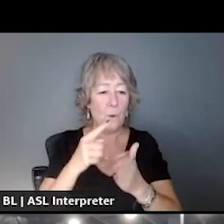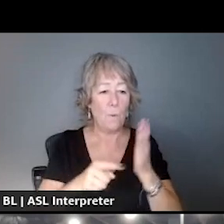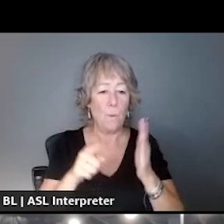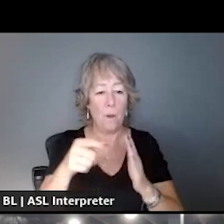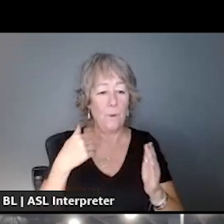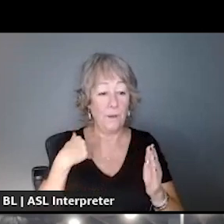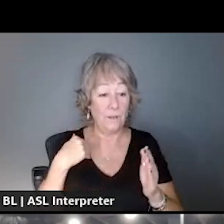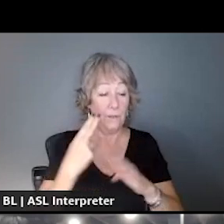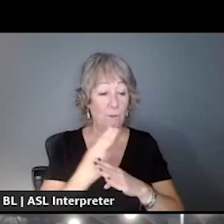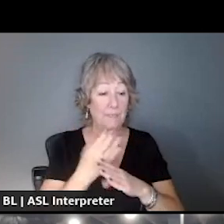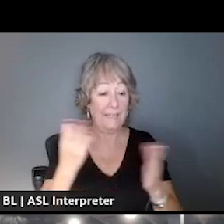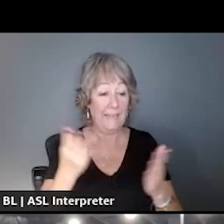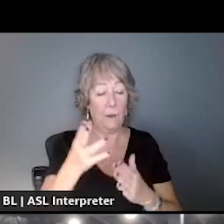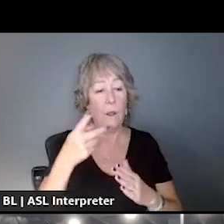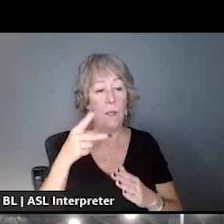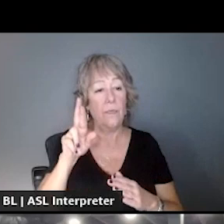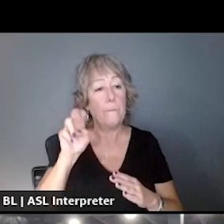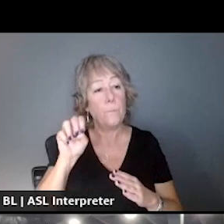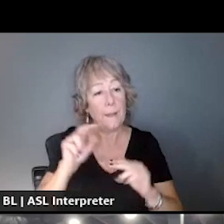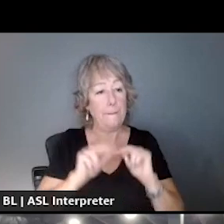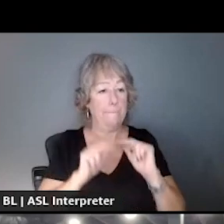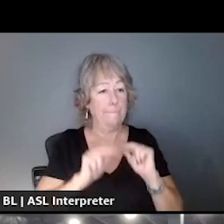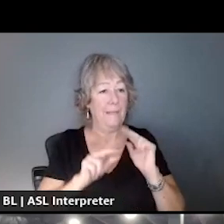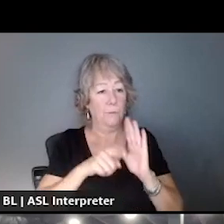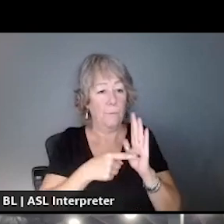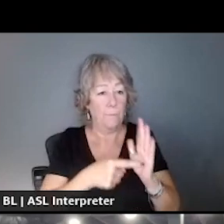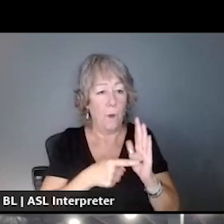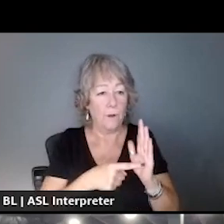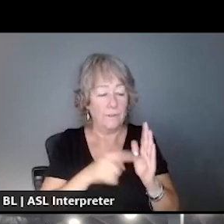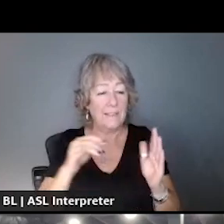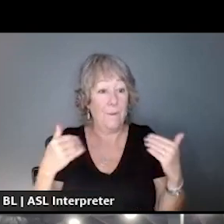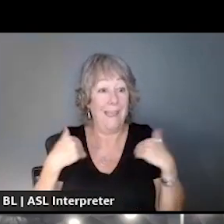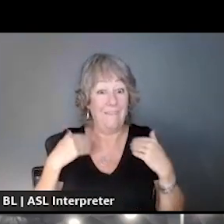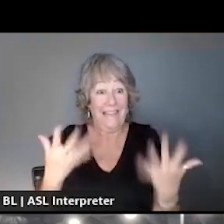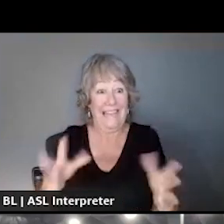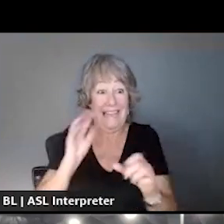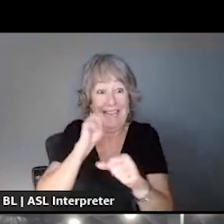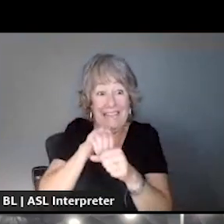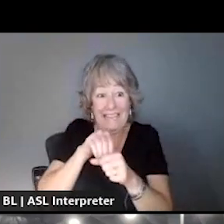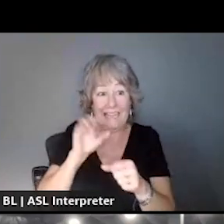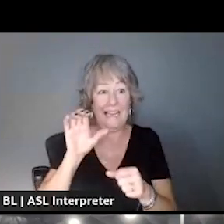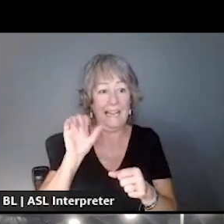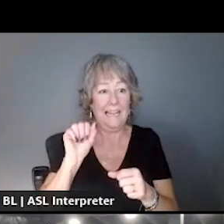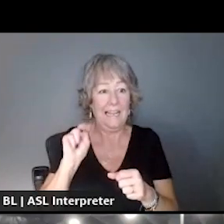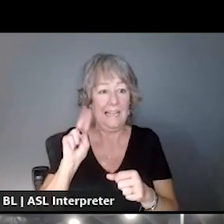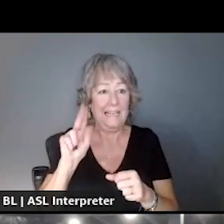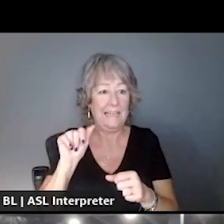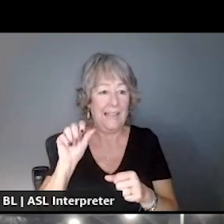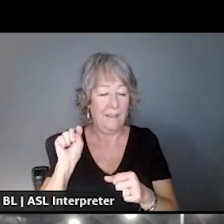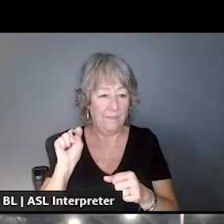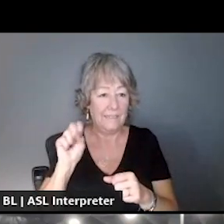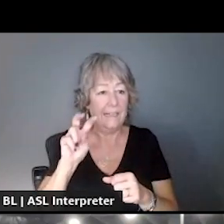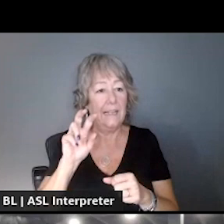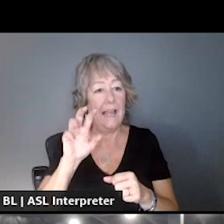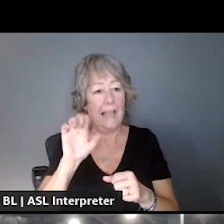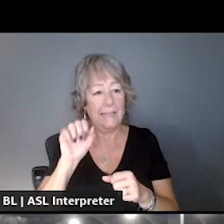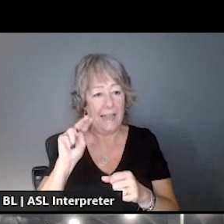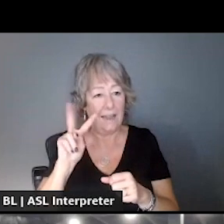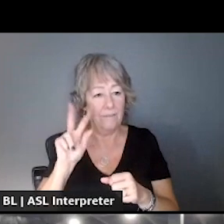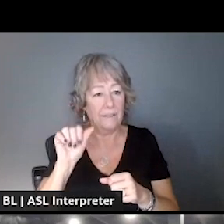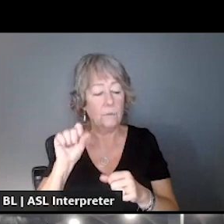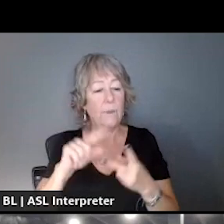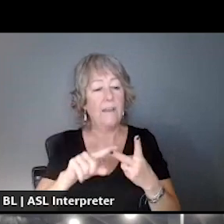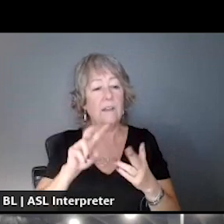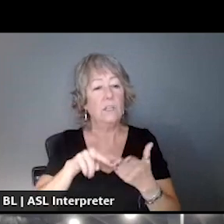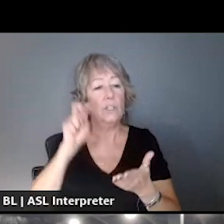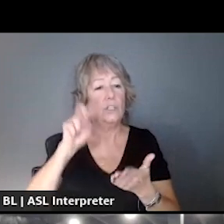the pre-built models that we have in Canvas. And I was mentioning, now we've added the bedrock models and the jumpstart models to